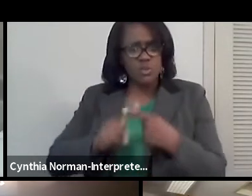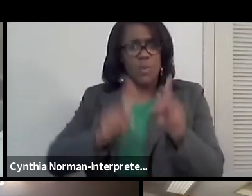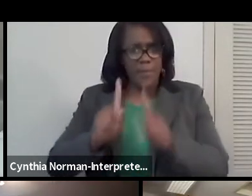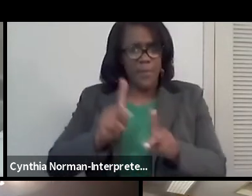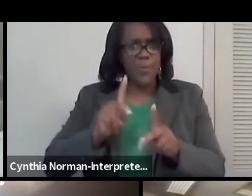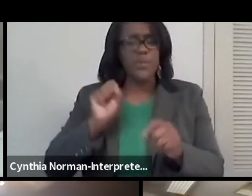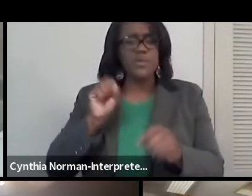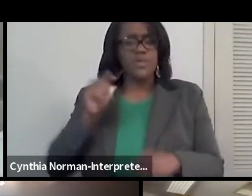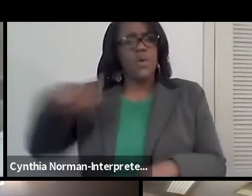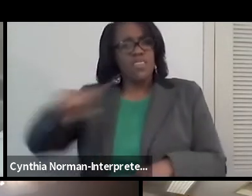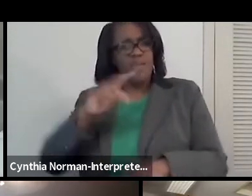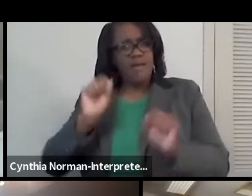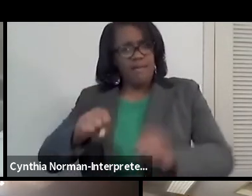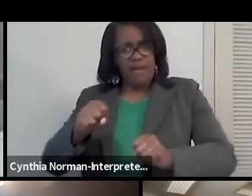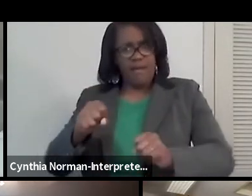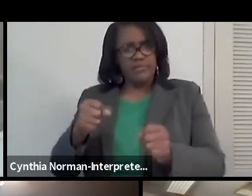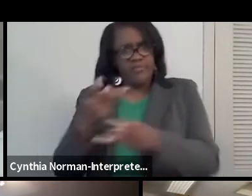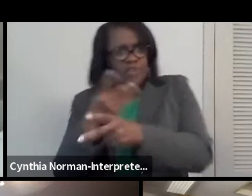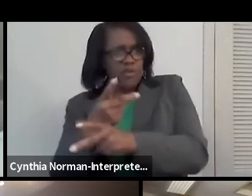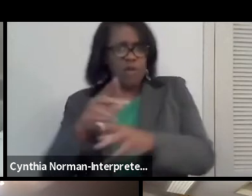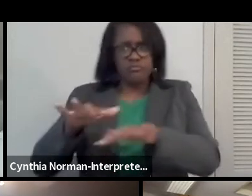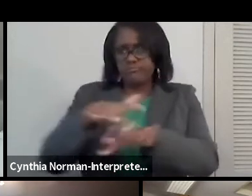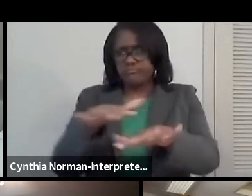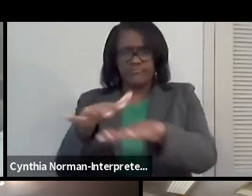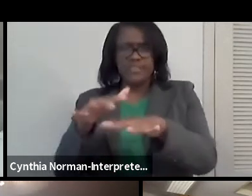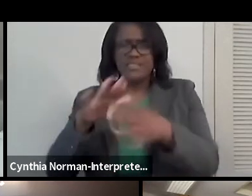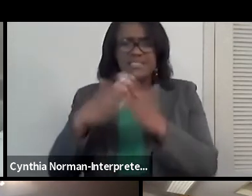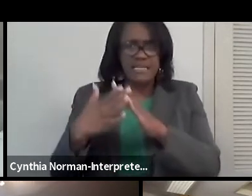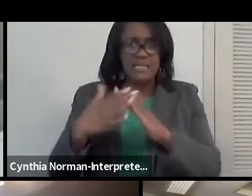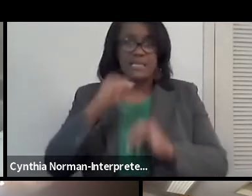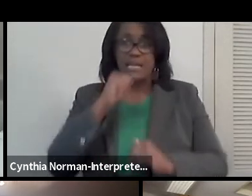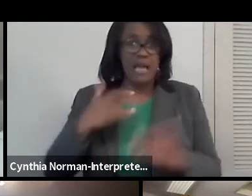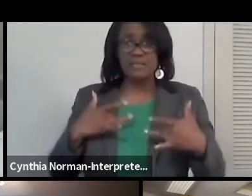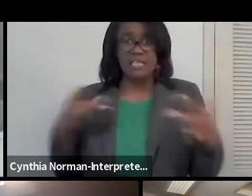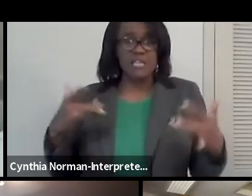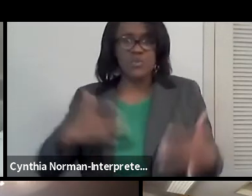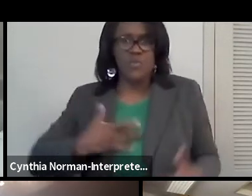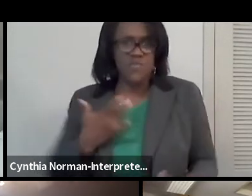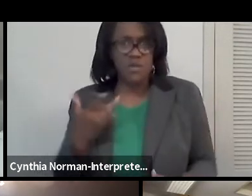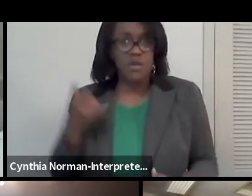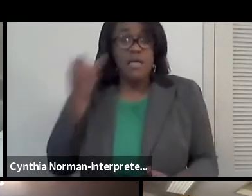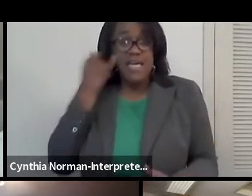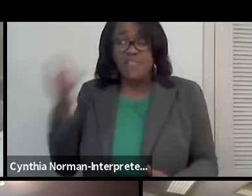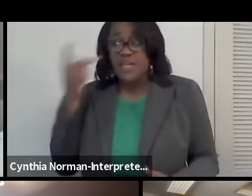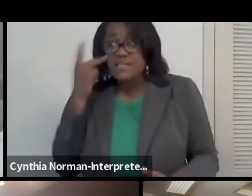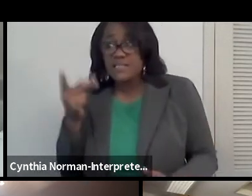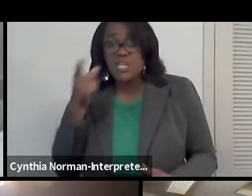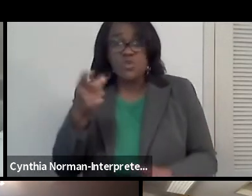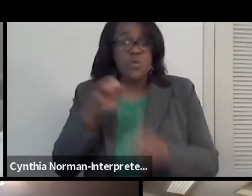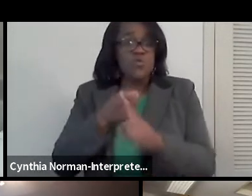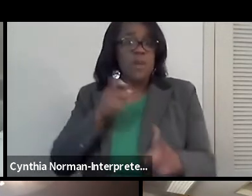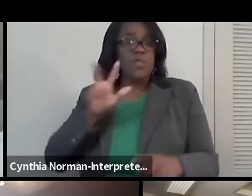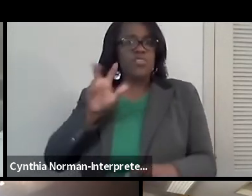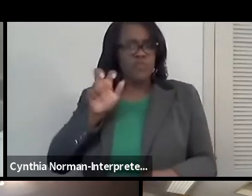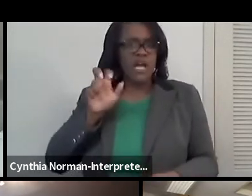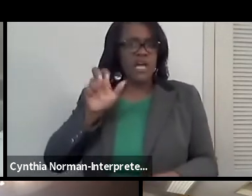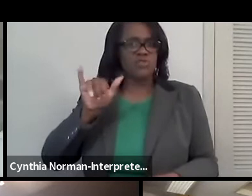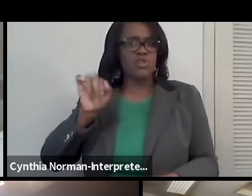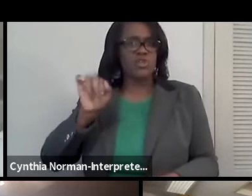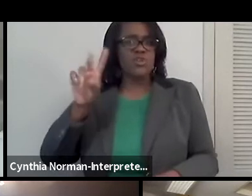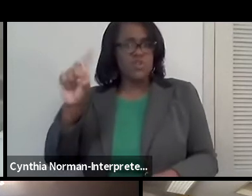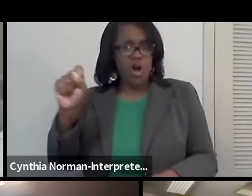they can navigate cities and not feel what you normally would see from a coyote. If they see you from 300 yards away, they run in the